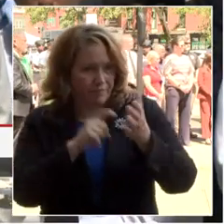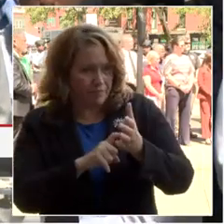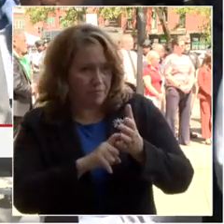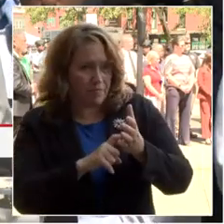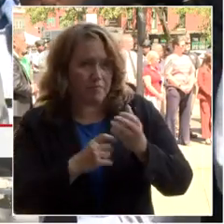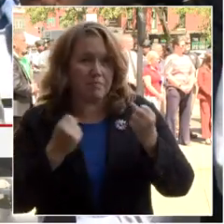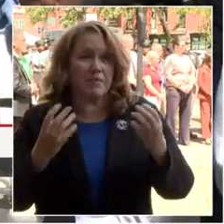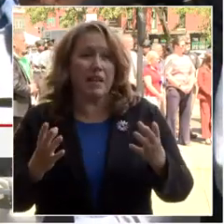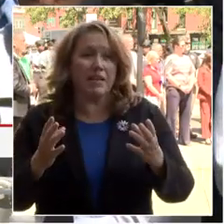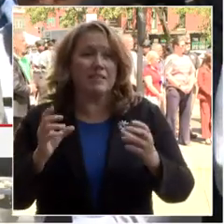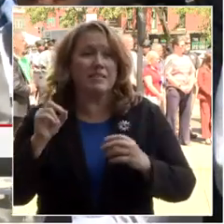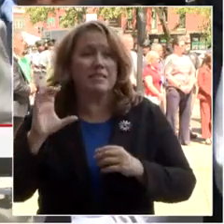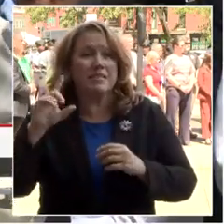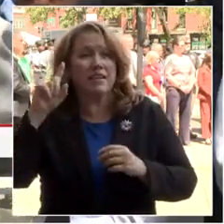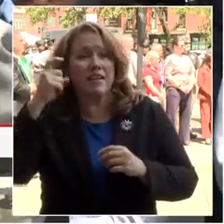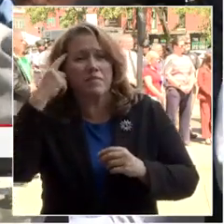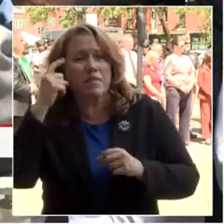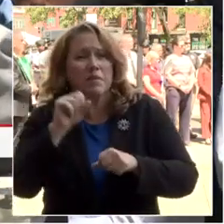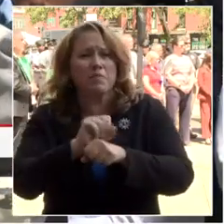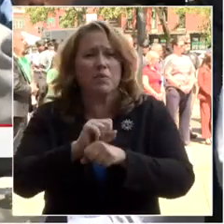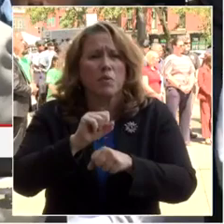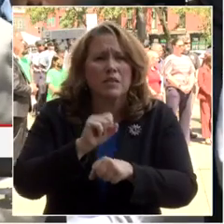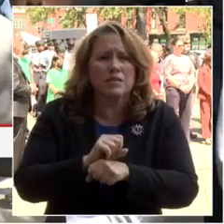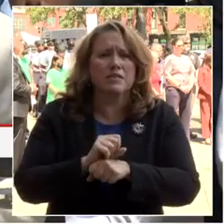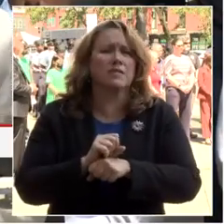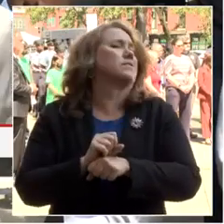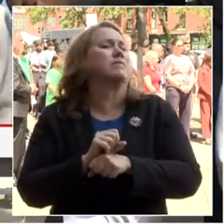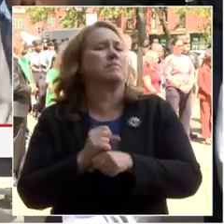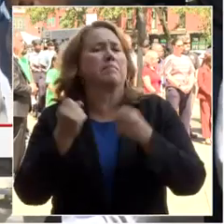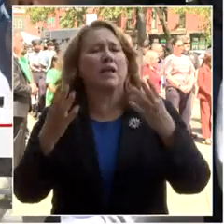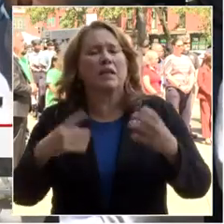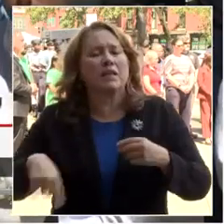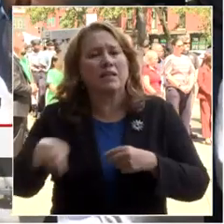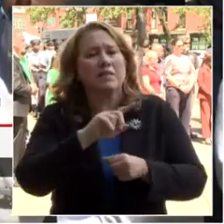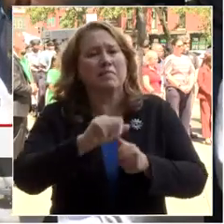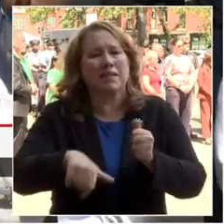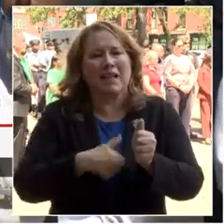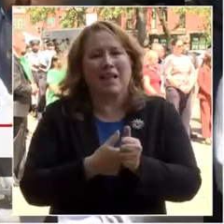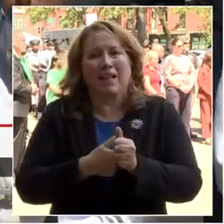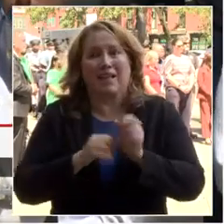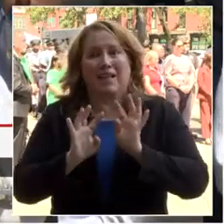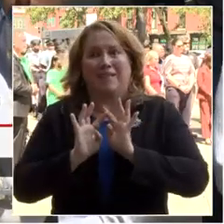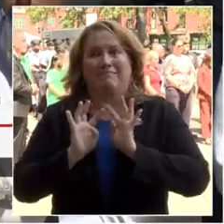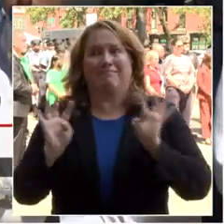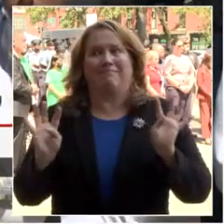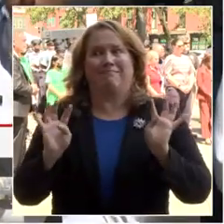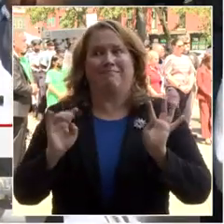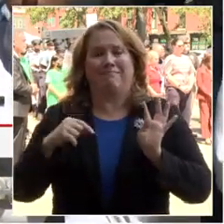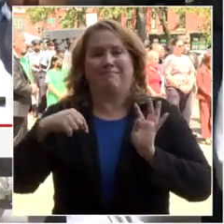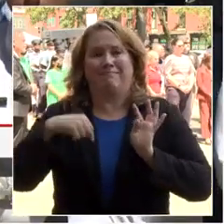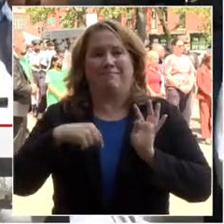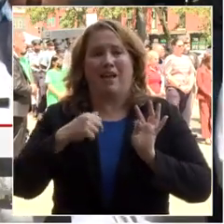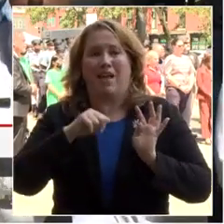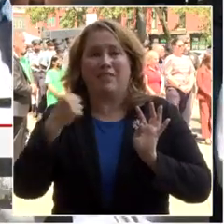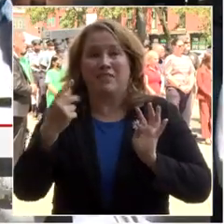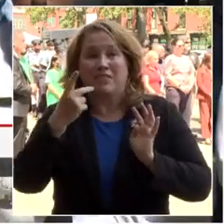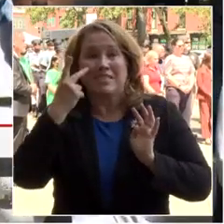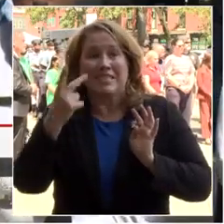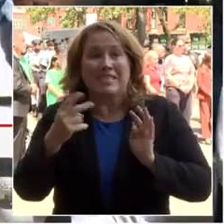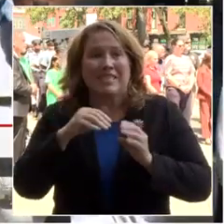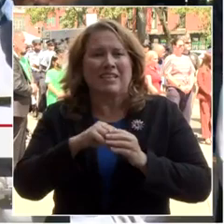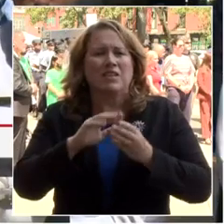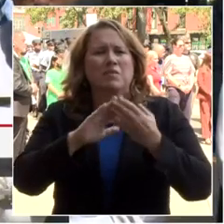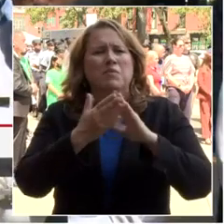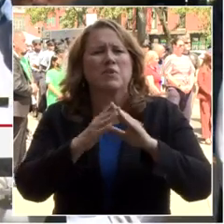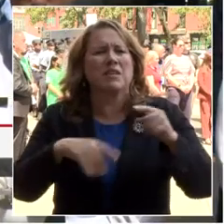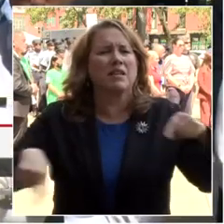D.C. government employees, some of whom are behind me, others that you will see out in the community, who are